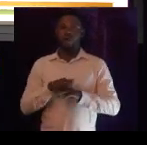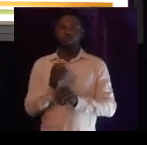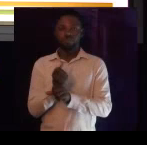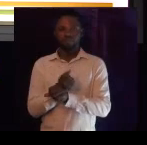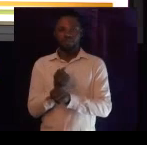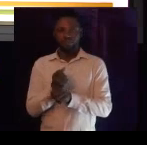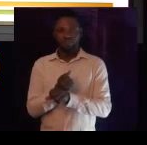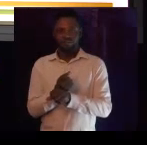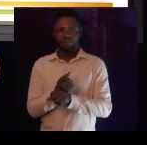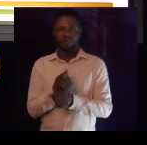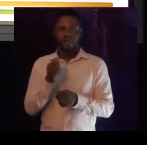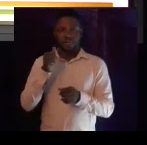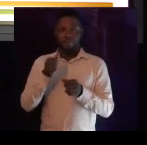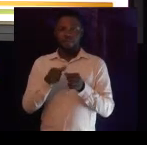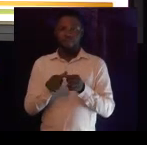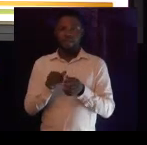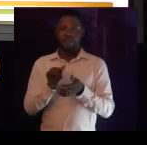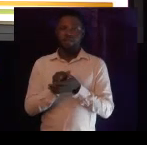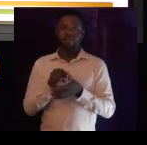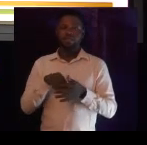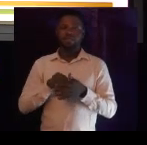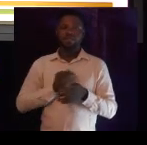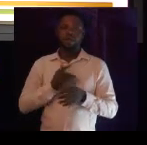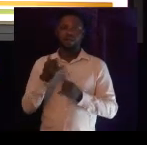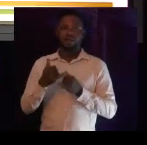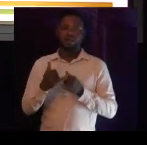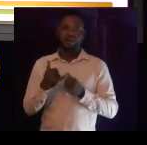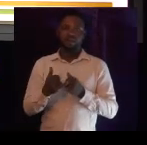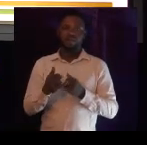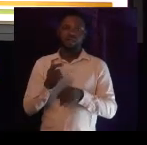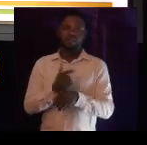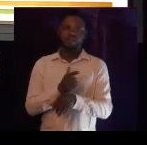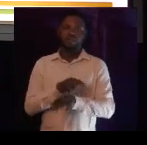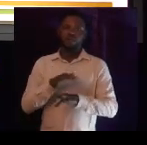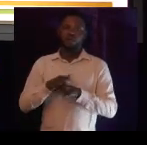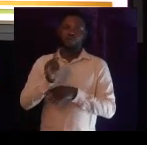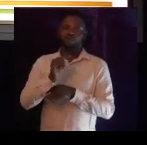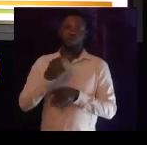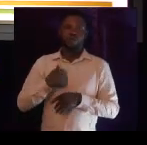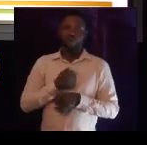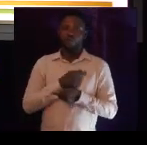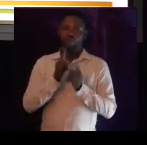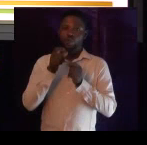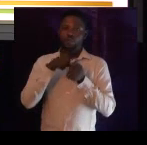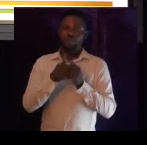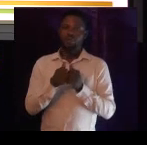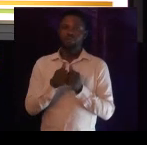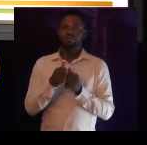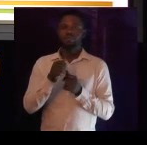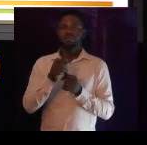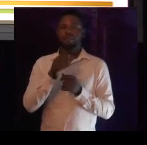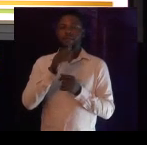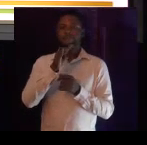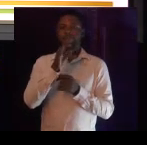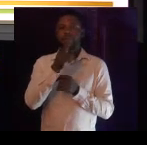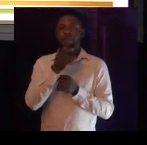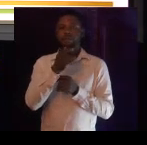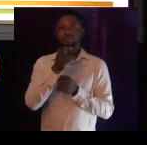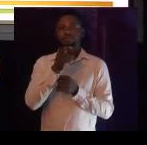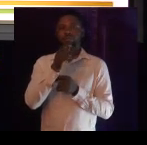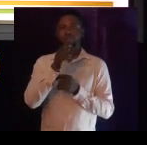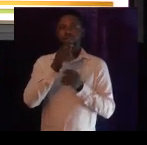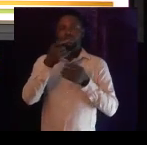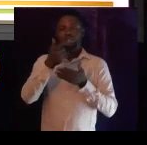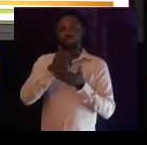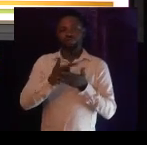our work on statistics, of course. Remember that in our last lesson on Tuesday, we talked about bar graphs.